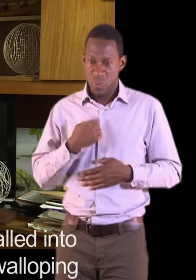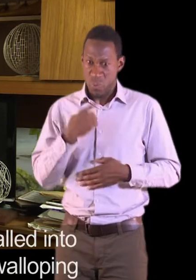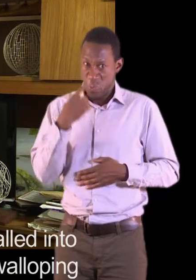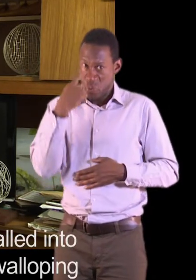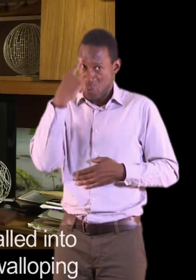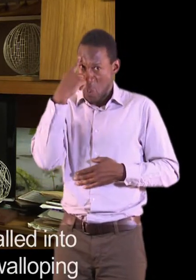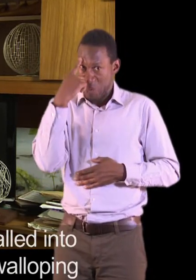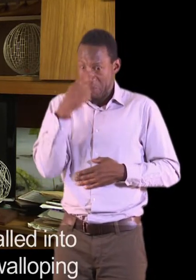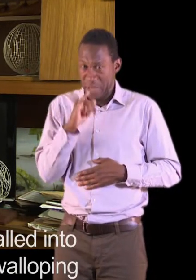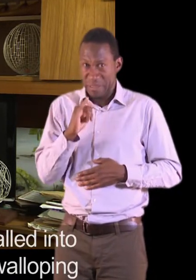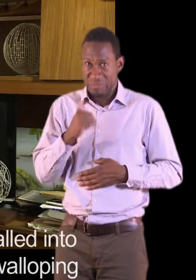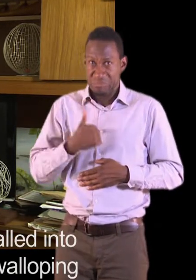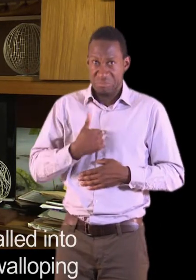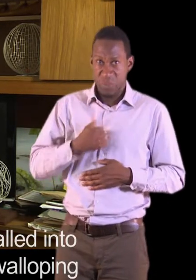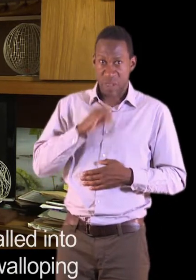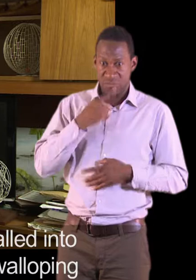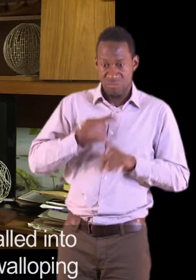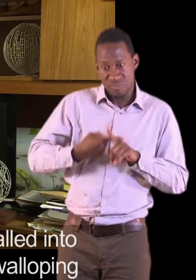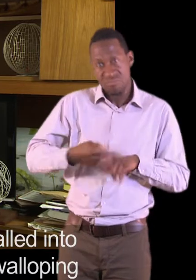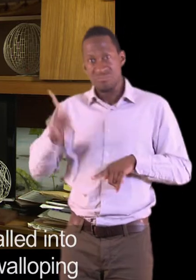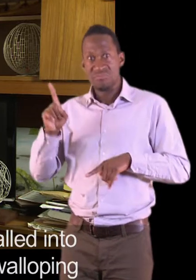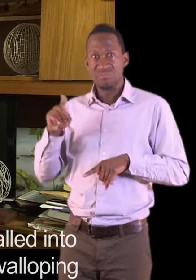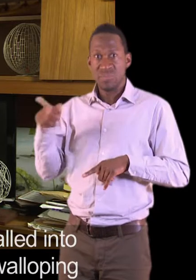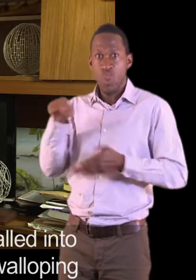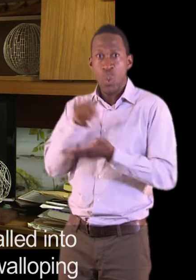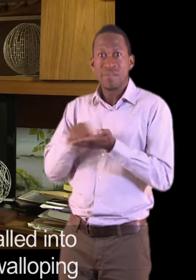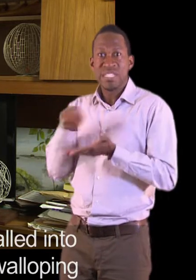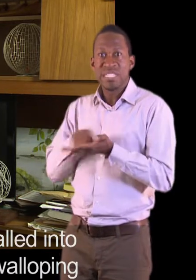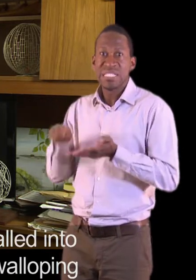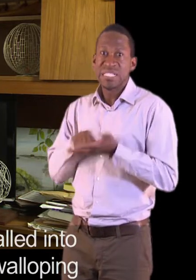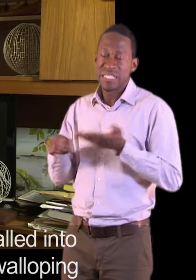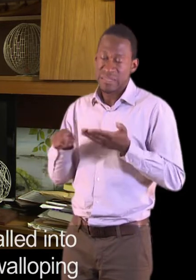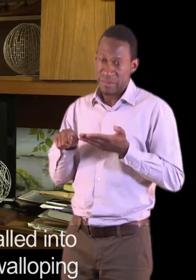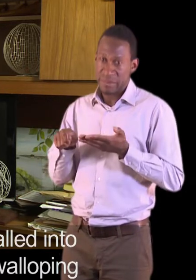I thought I was going to get called into the office and given a good walloping.